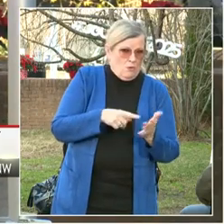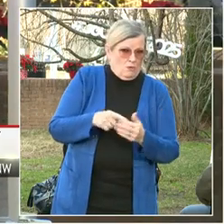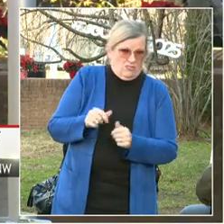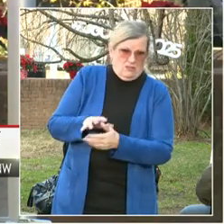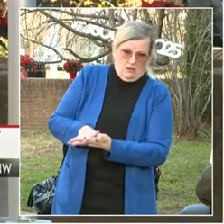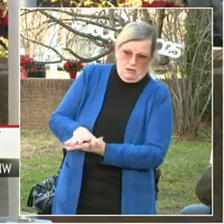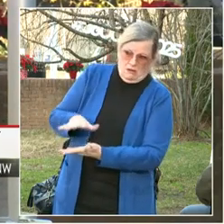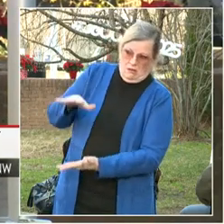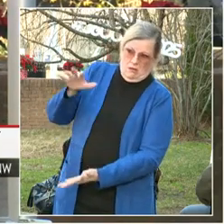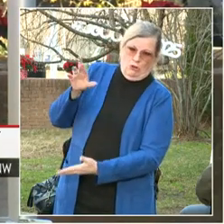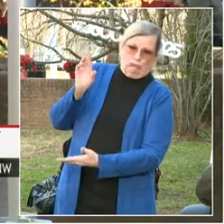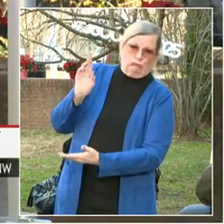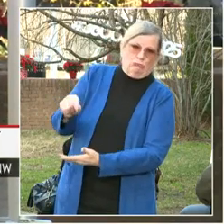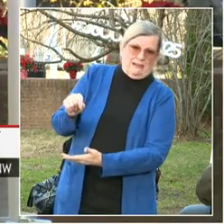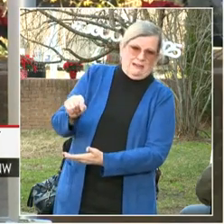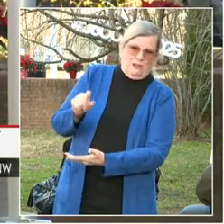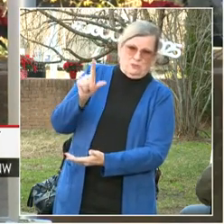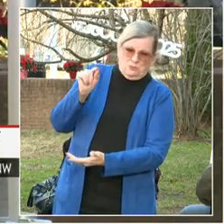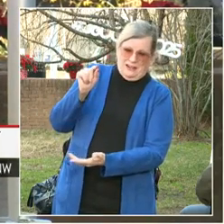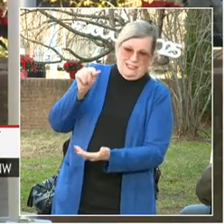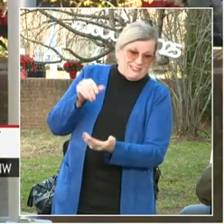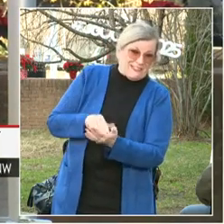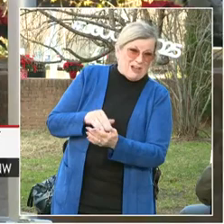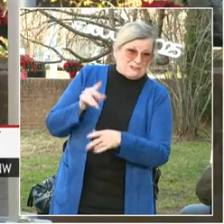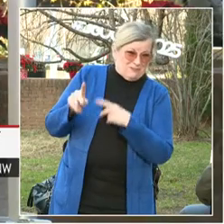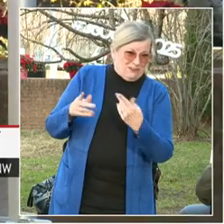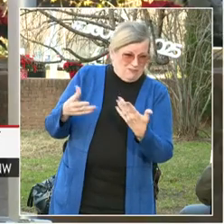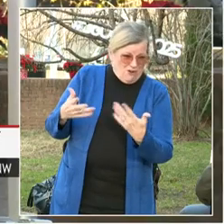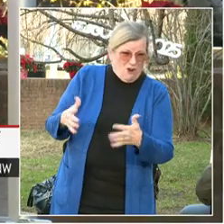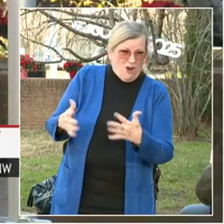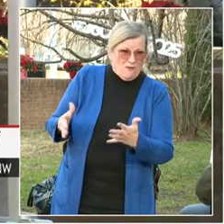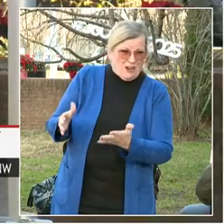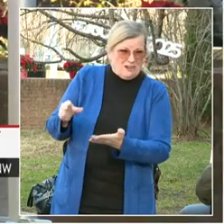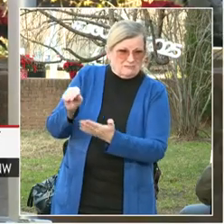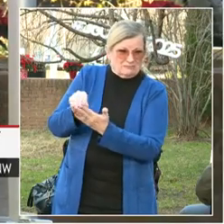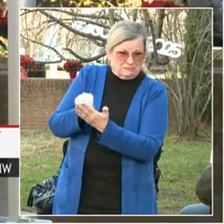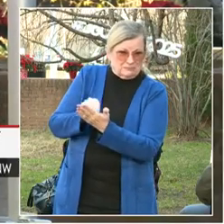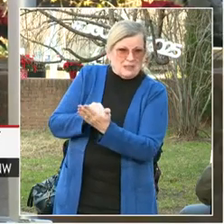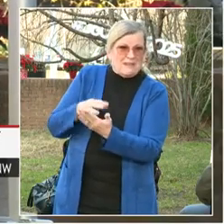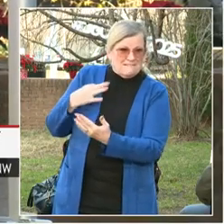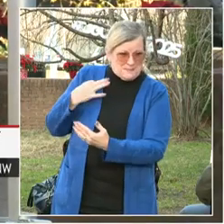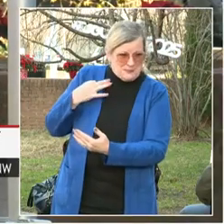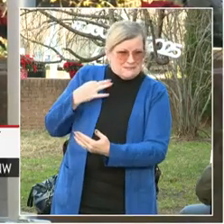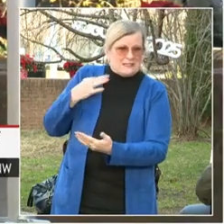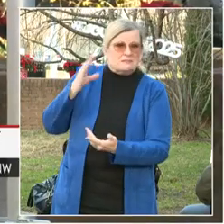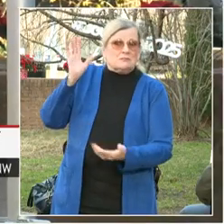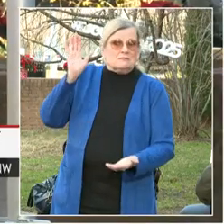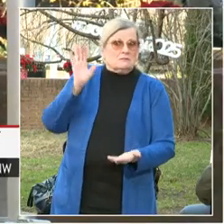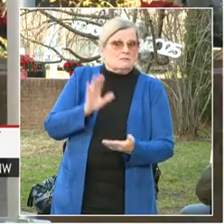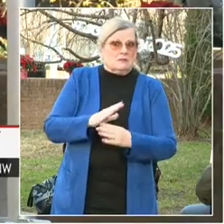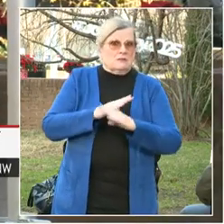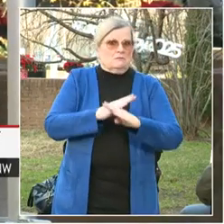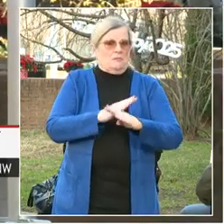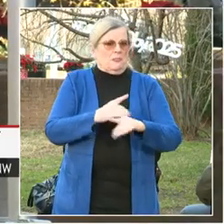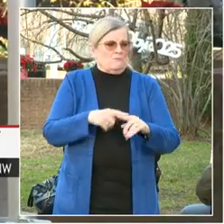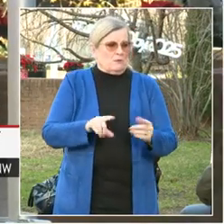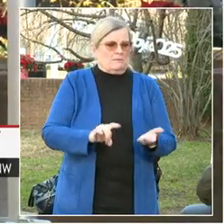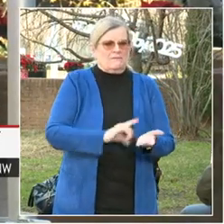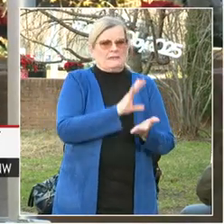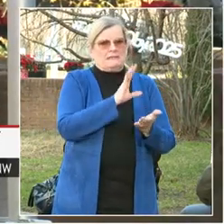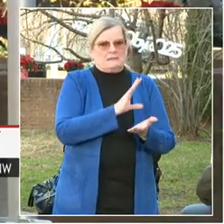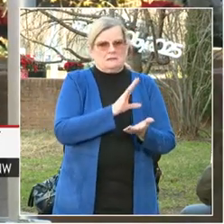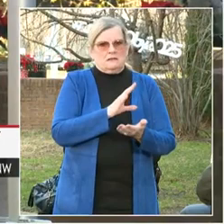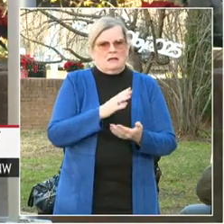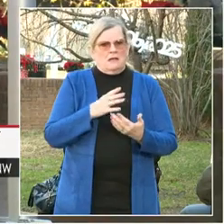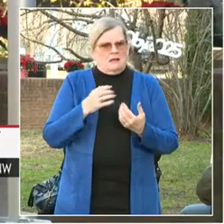take advantage of that. So the mitigation of evictions has been dramatic in the district. We've used that money,